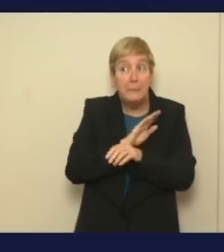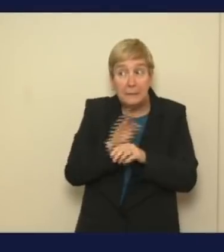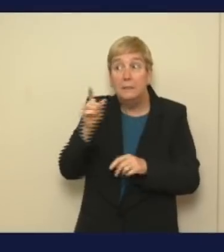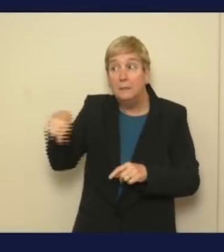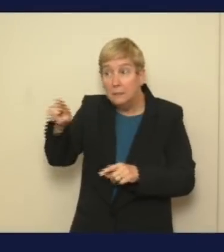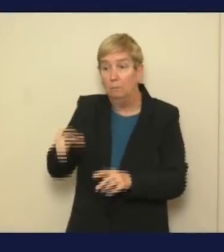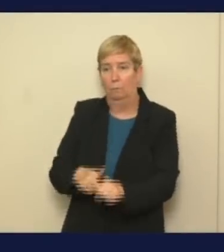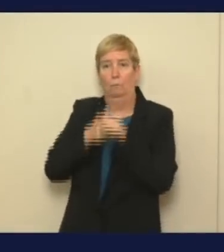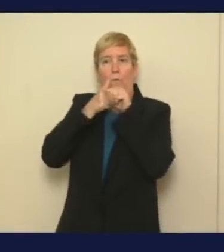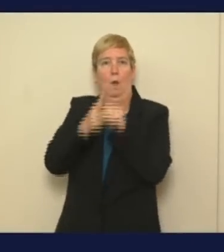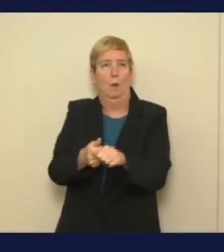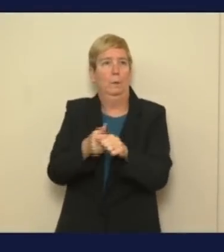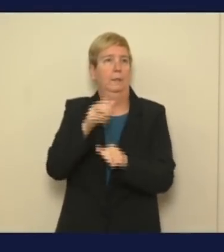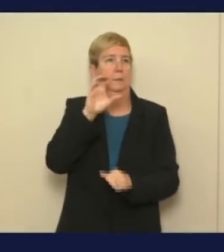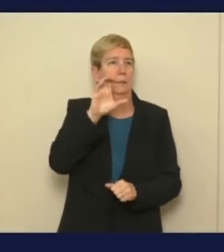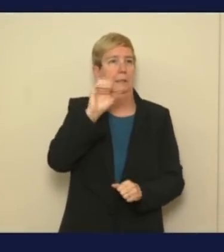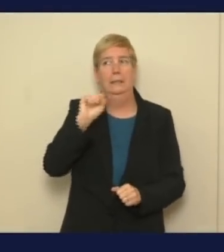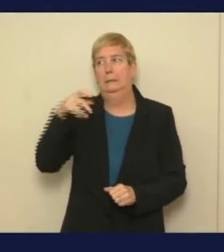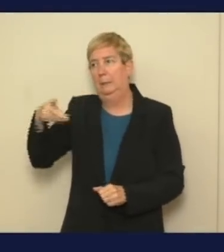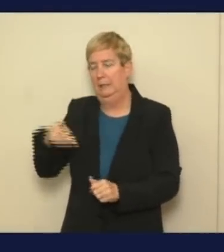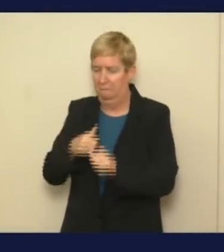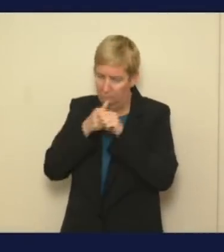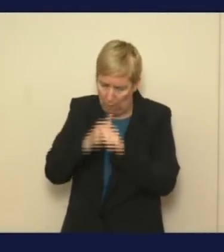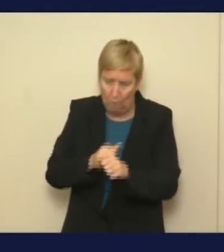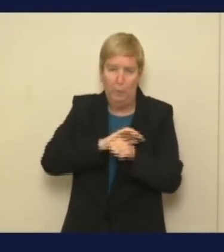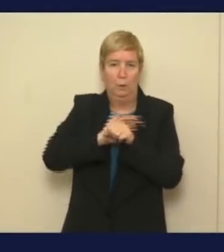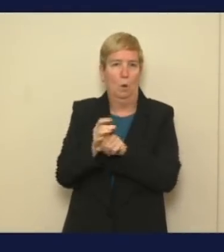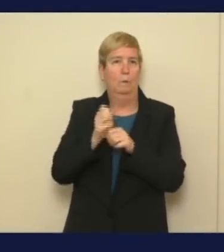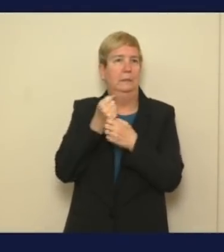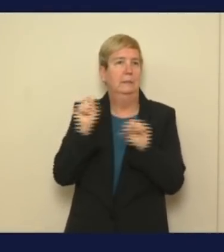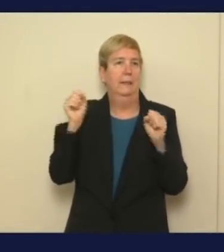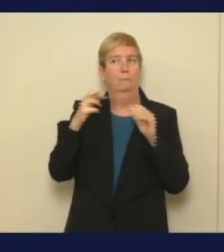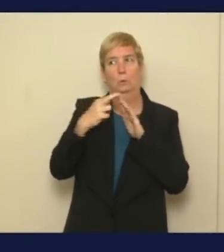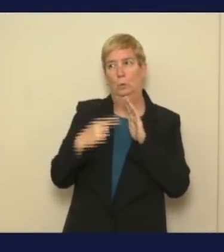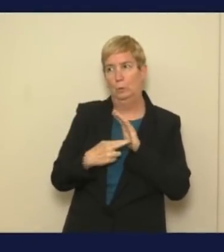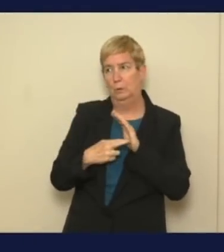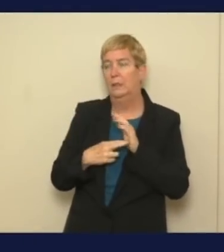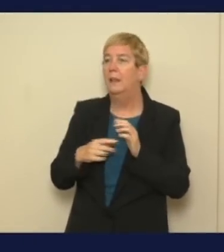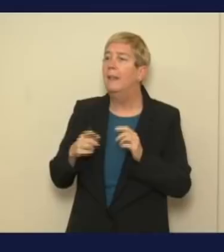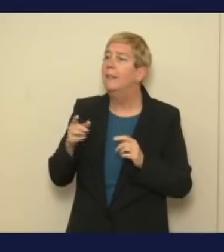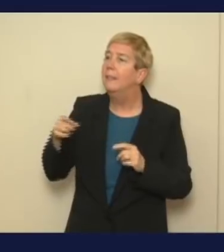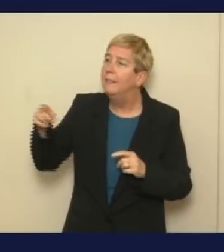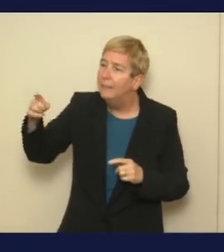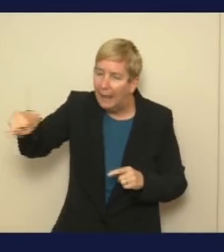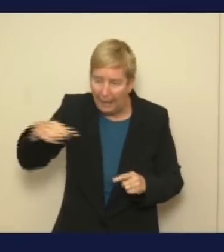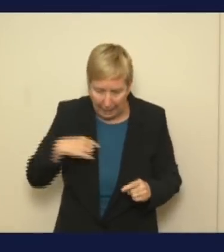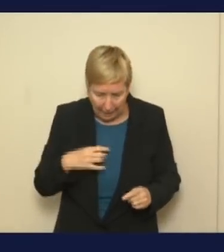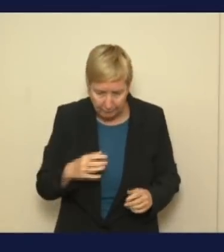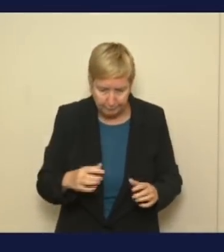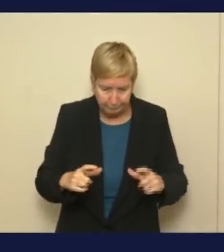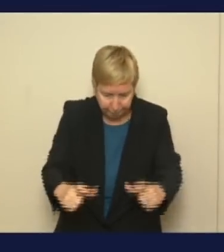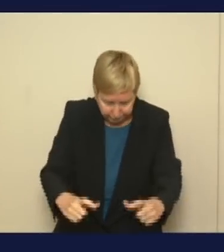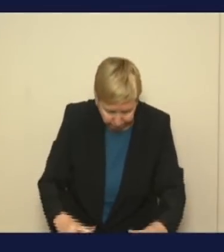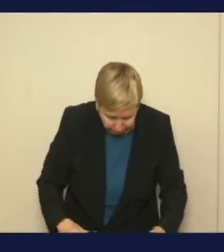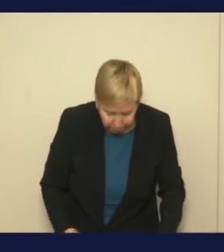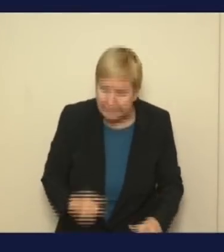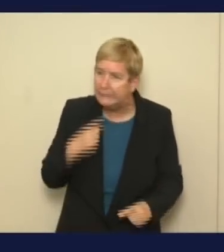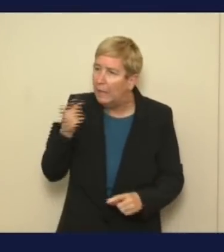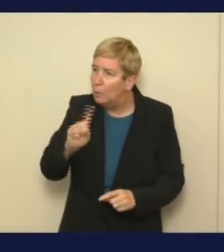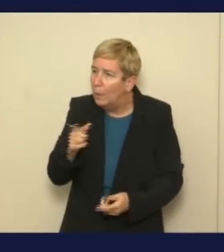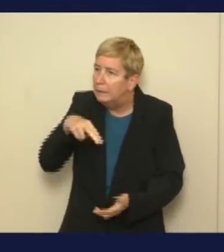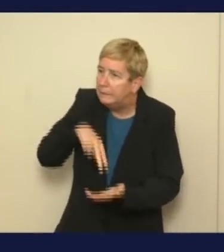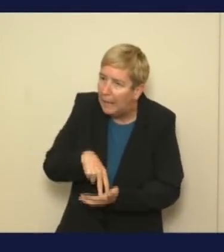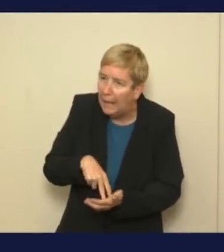practices. Their employees are wearing masks. They've got partitions. They're telling you where to stand. They're metering people in. They're